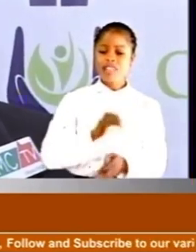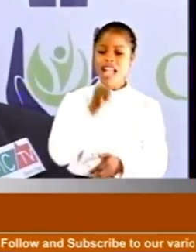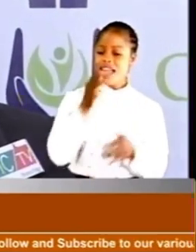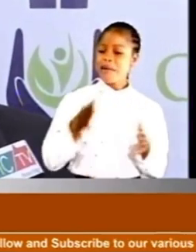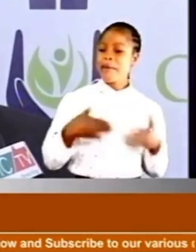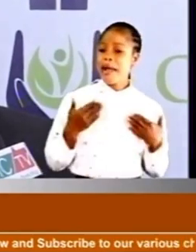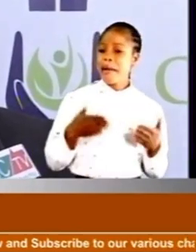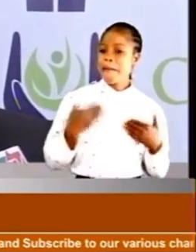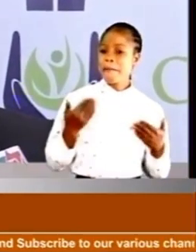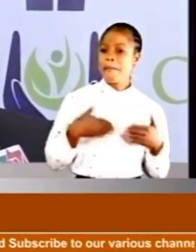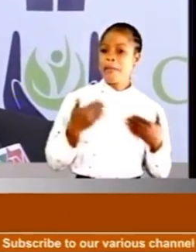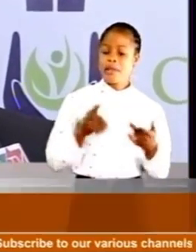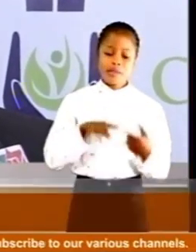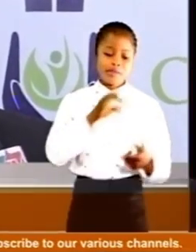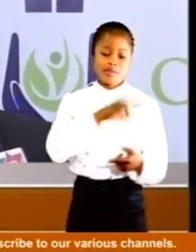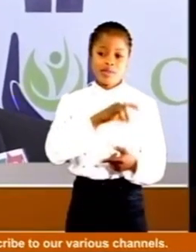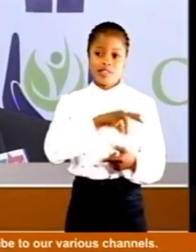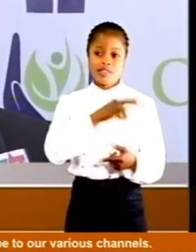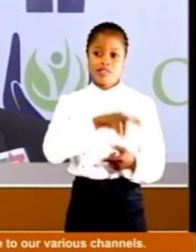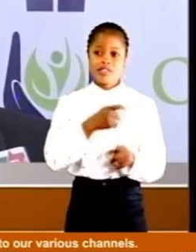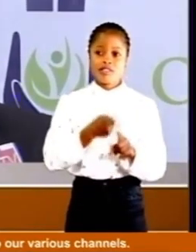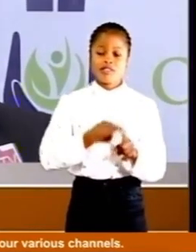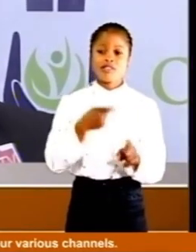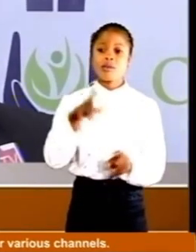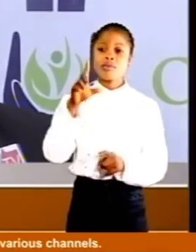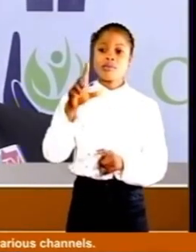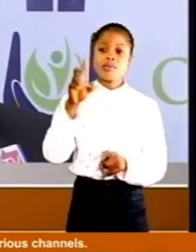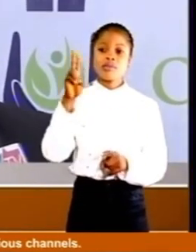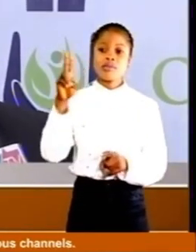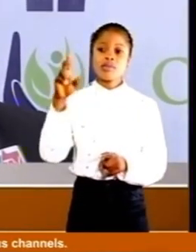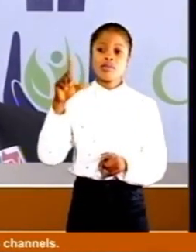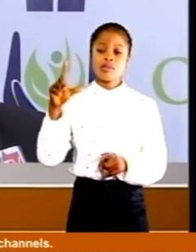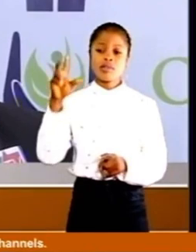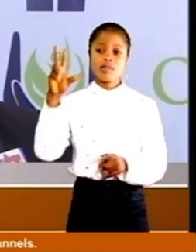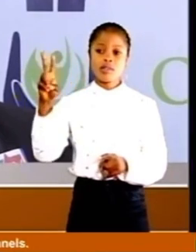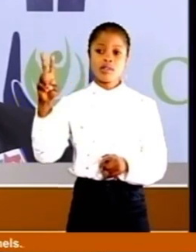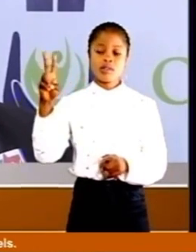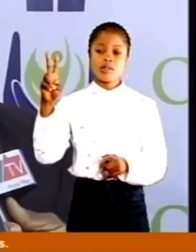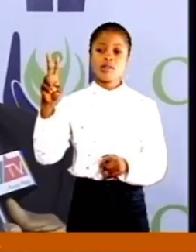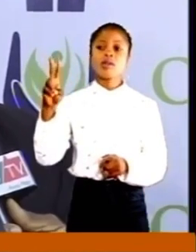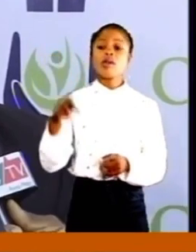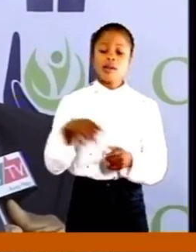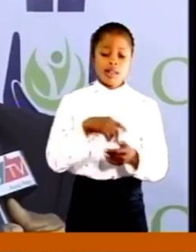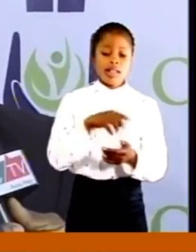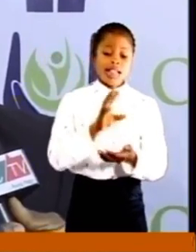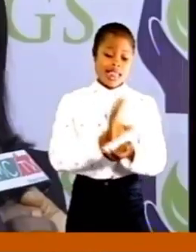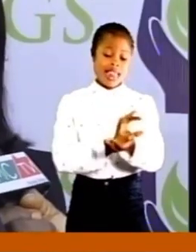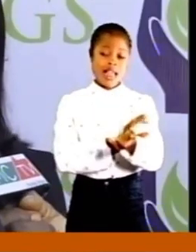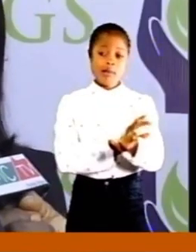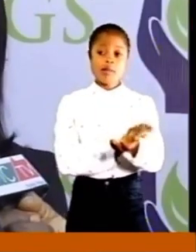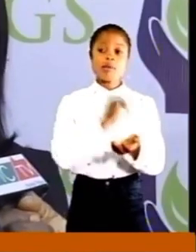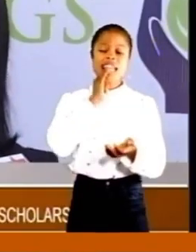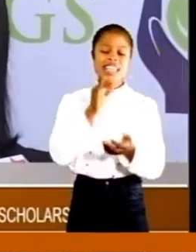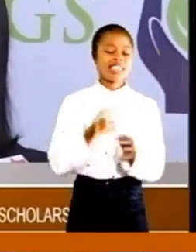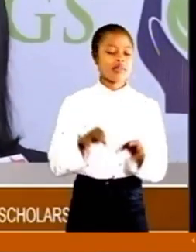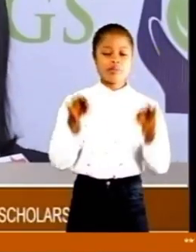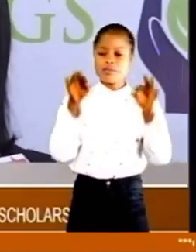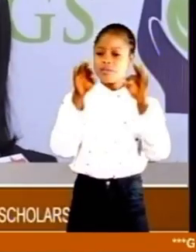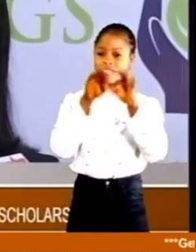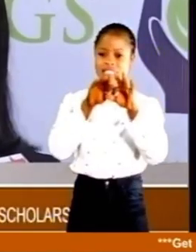Lulu-Briggs, Obi Lulu-Briggs scholarship. You know, a laptop is a very essential tool. I want to appreciate the